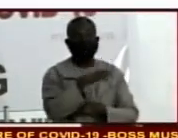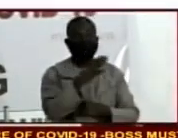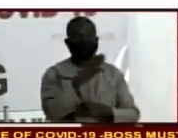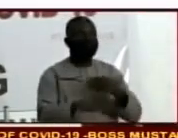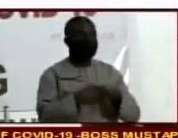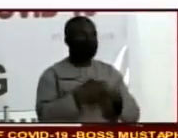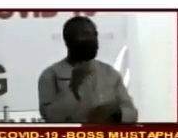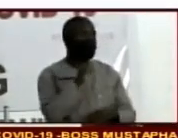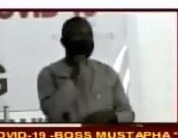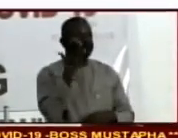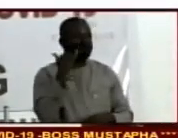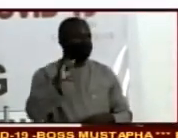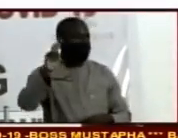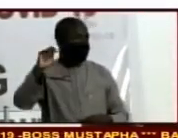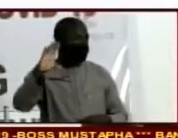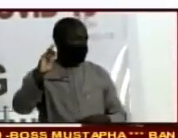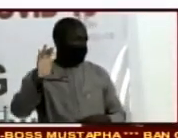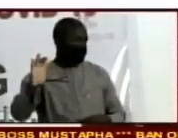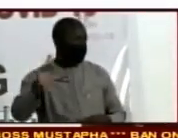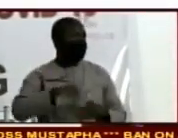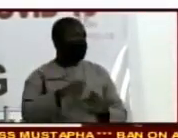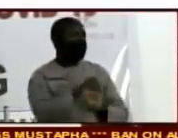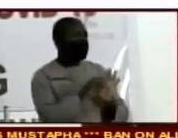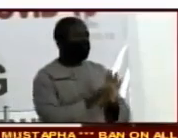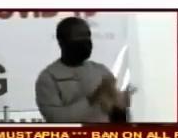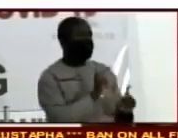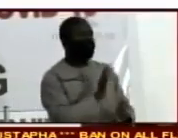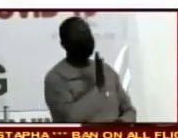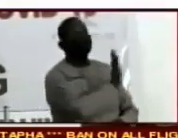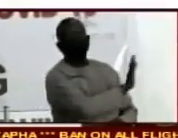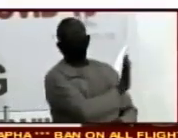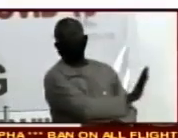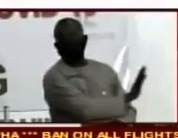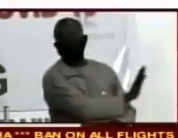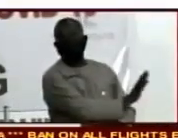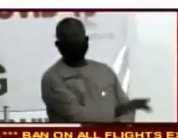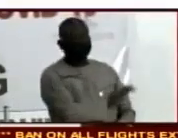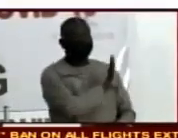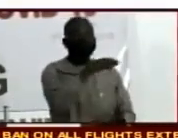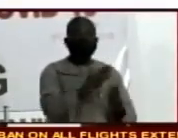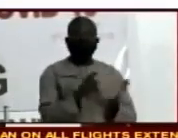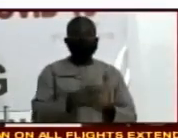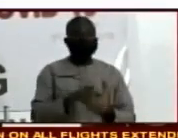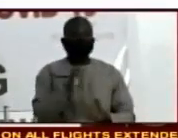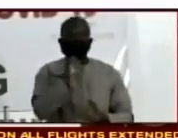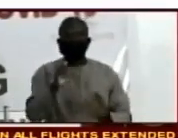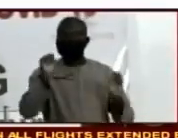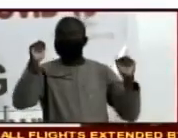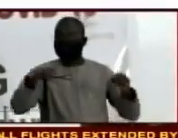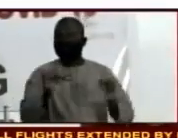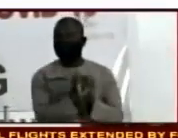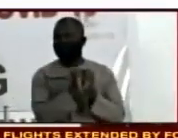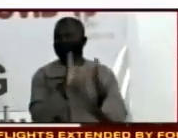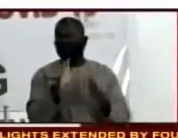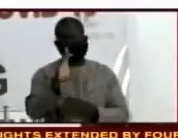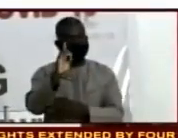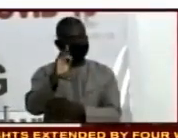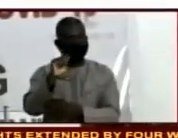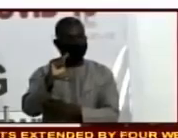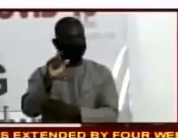NCDC, but people in the states where these people had gone to. All this would not have been possible without our data